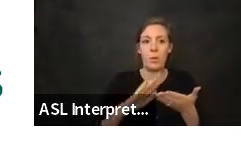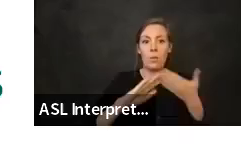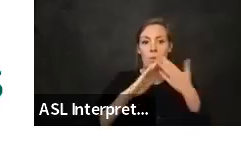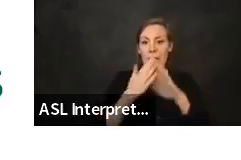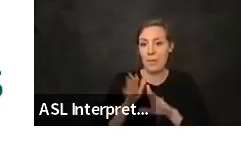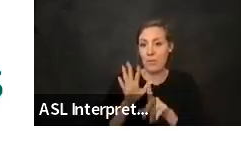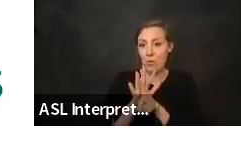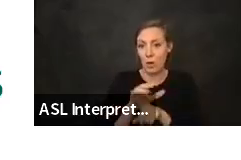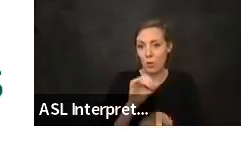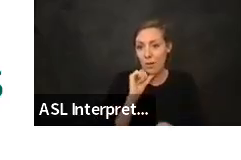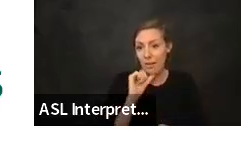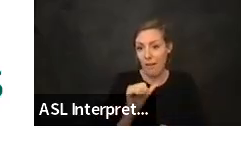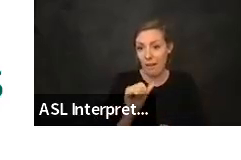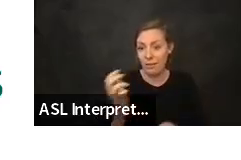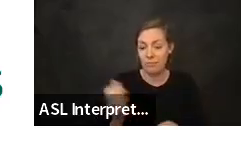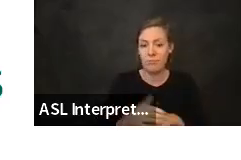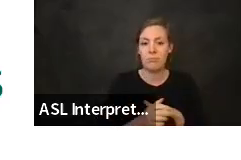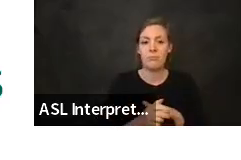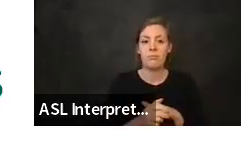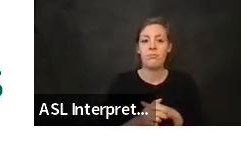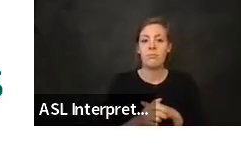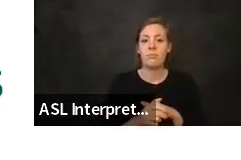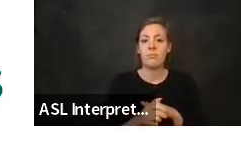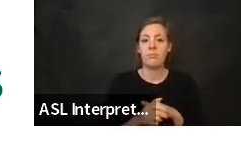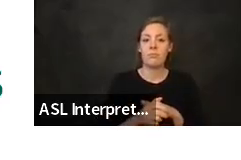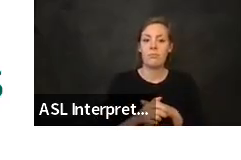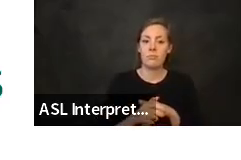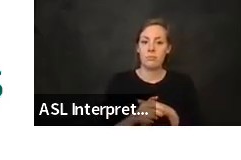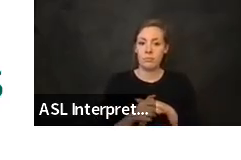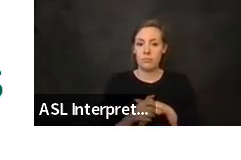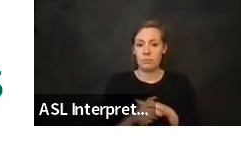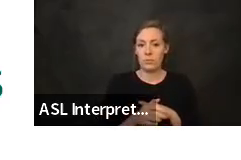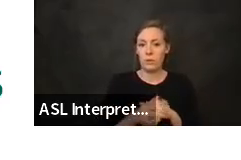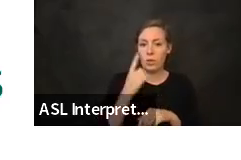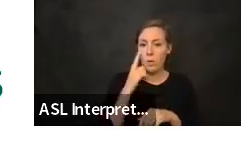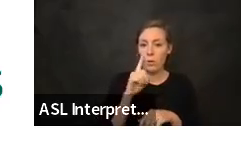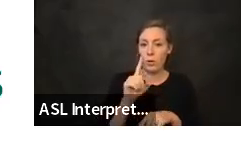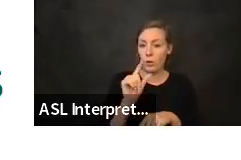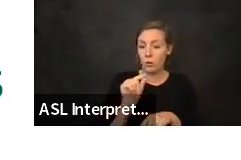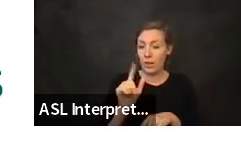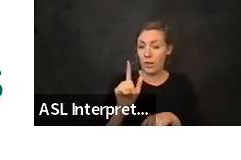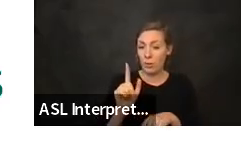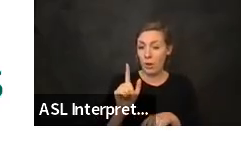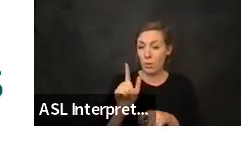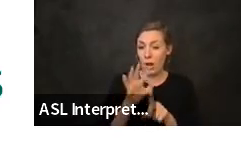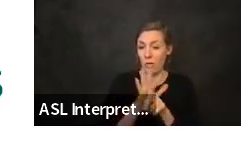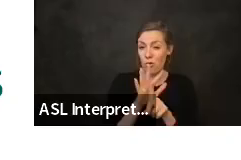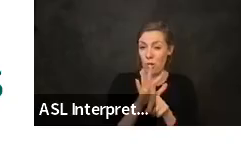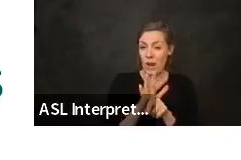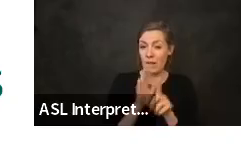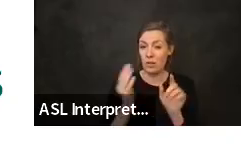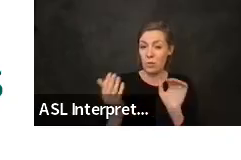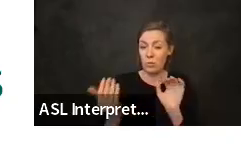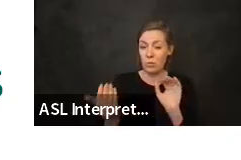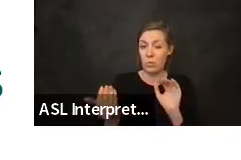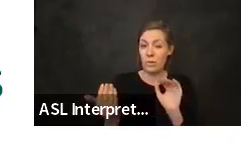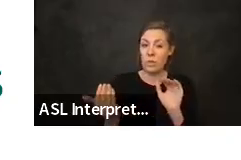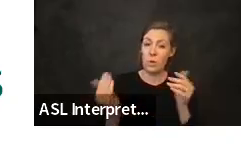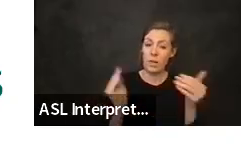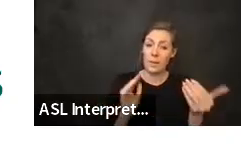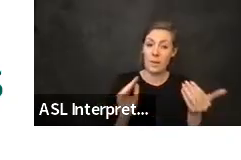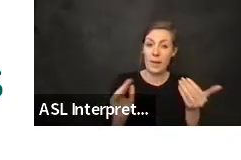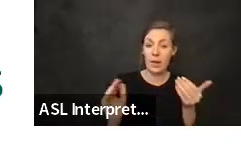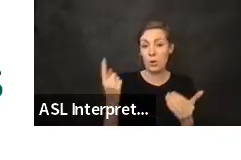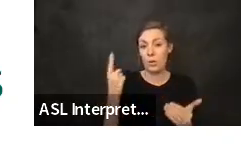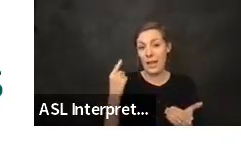not. The degree to which 2021 trends are going to mirror what we saw in 2020 is going to depend